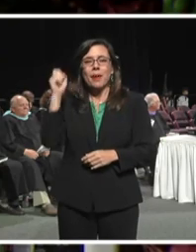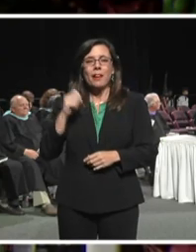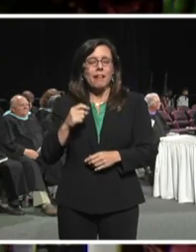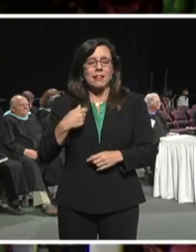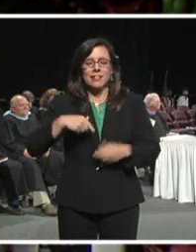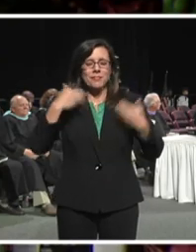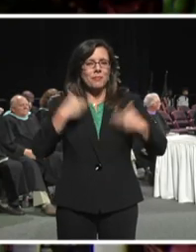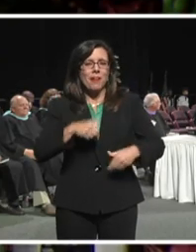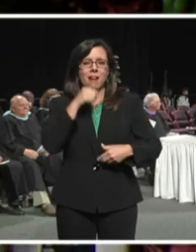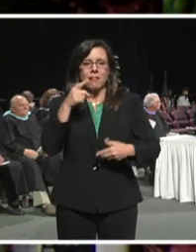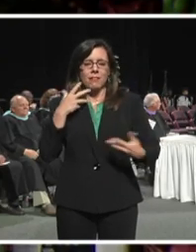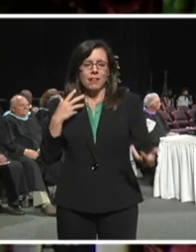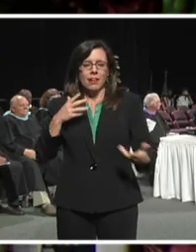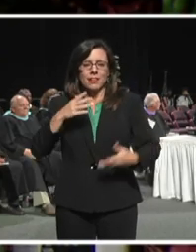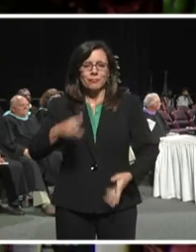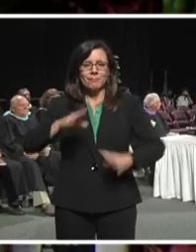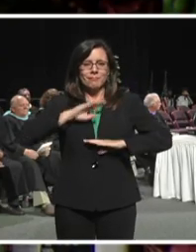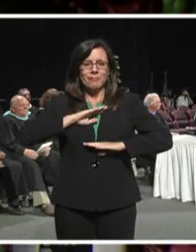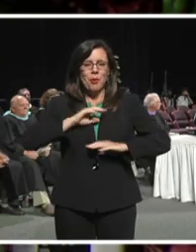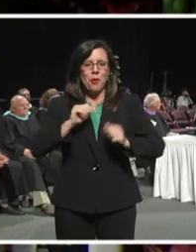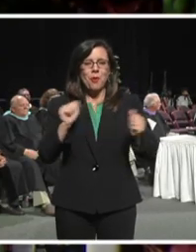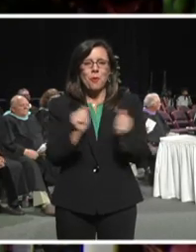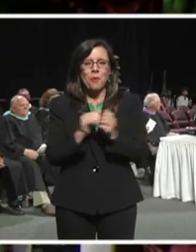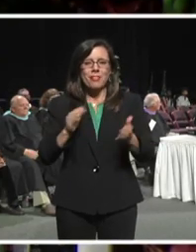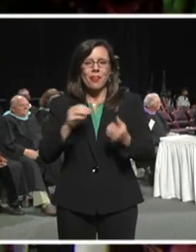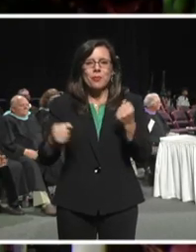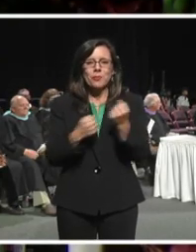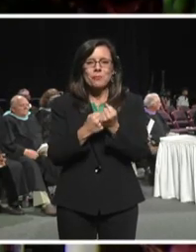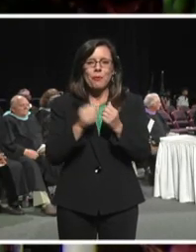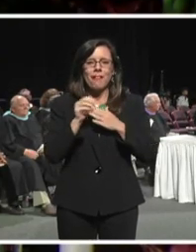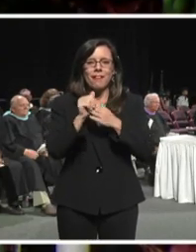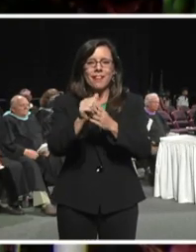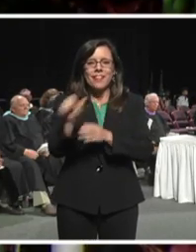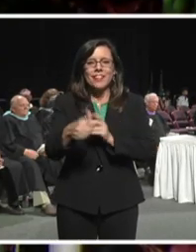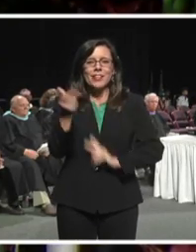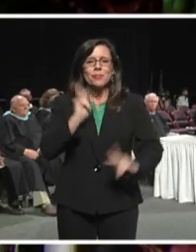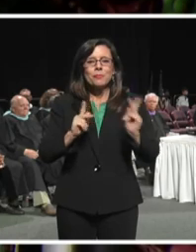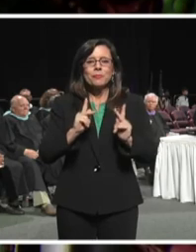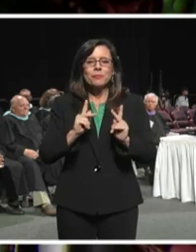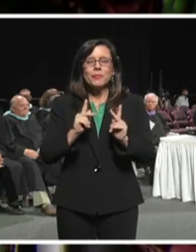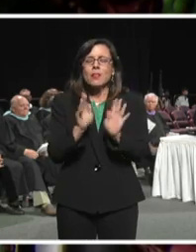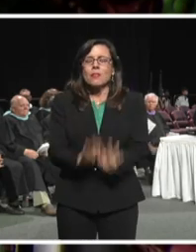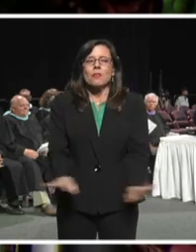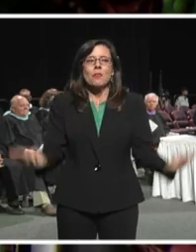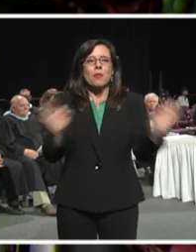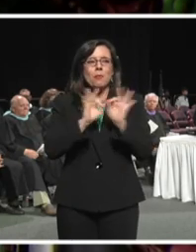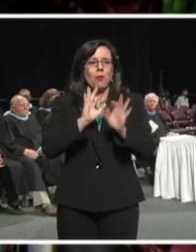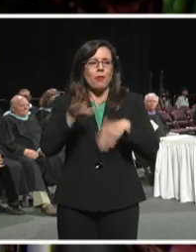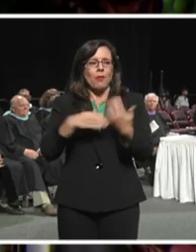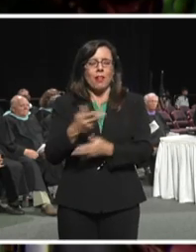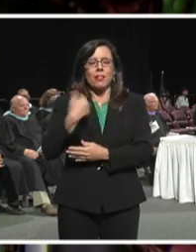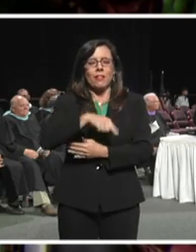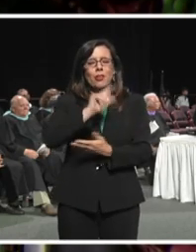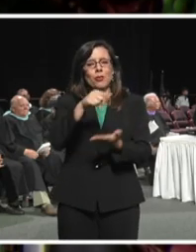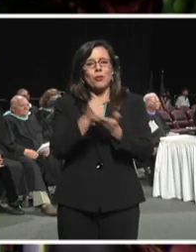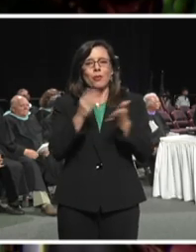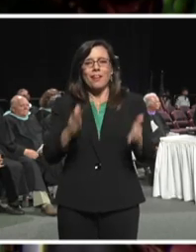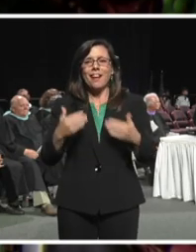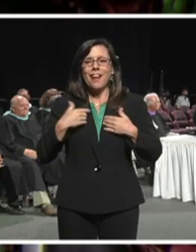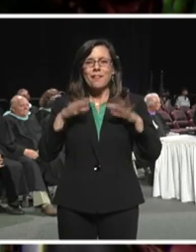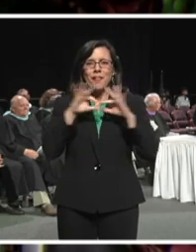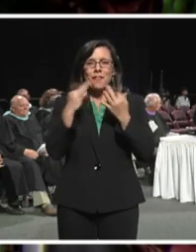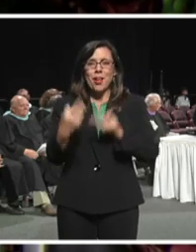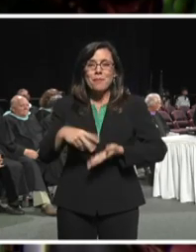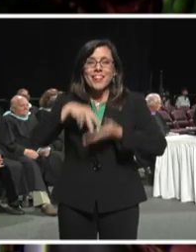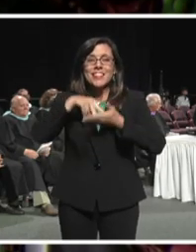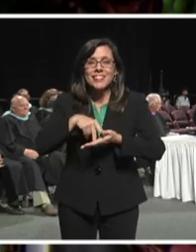cannot be complete without the support and guidance of others. It truly means a lot to us graduates to have our families standing in the